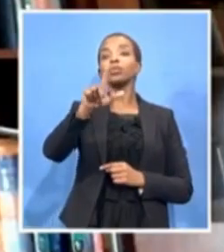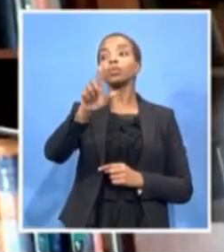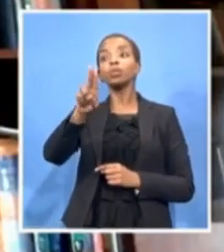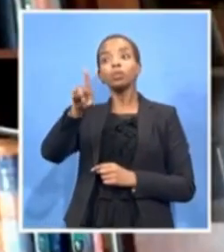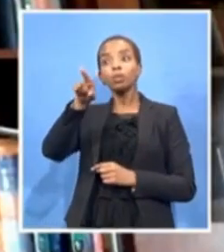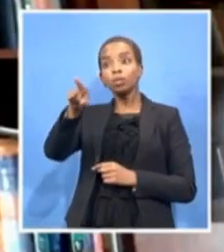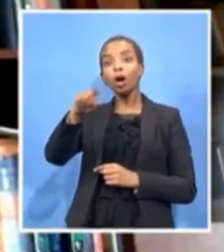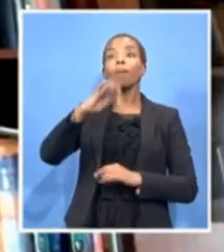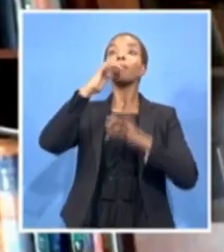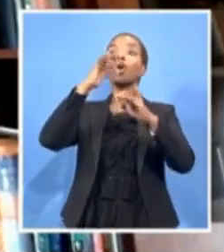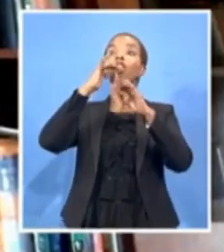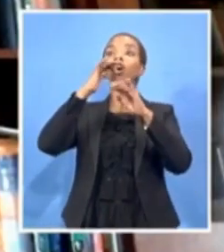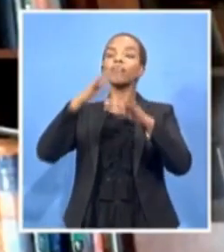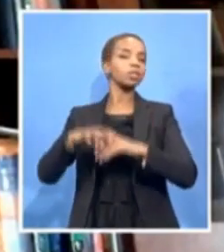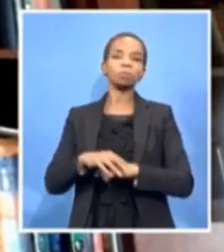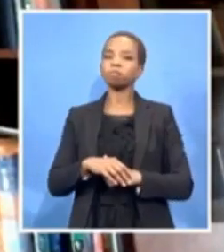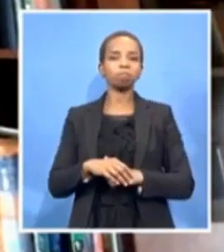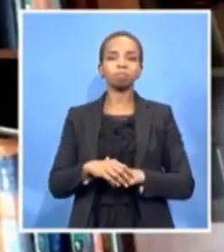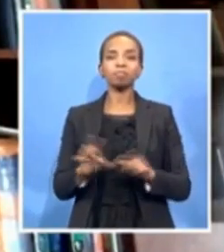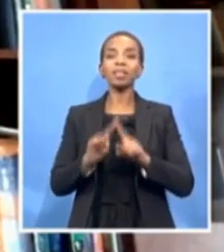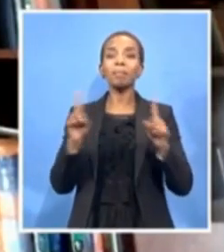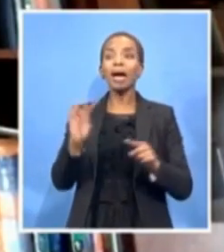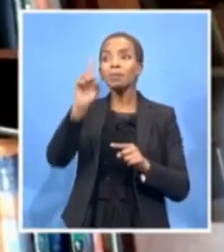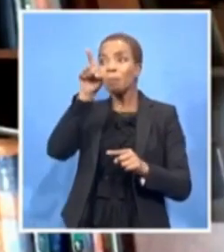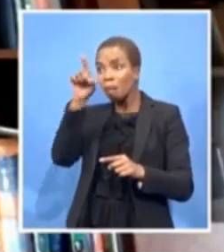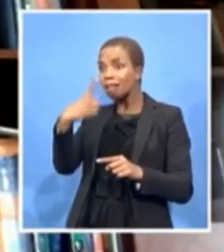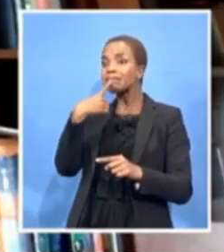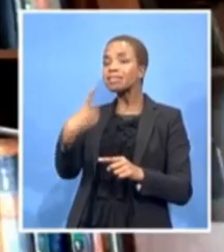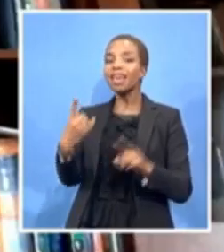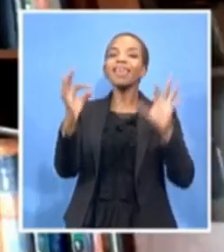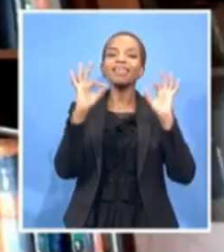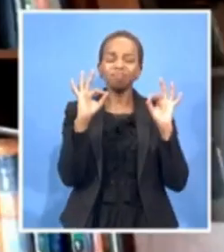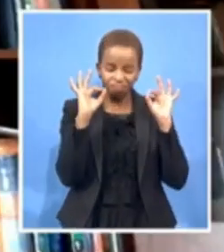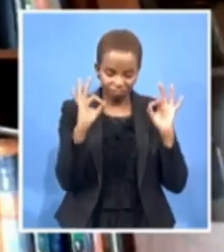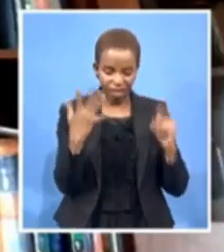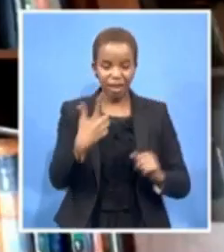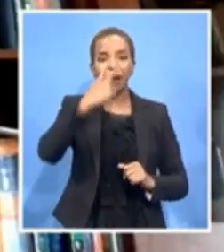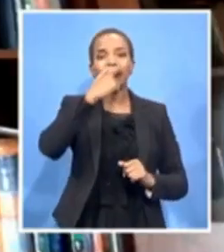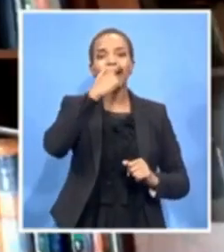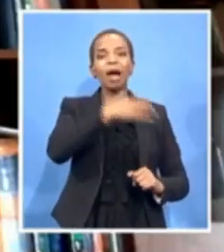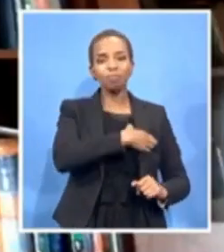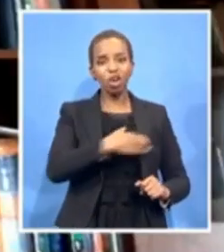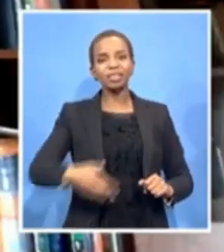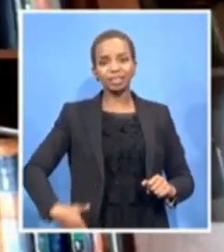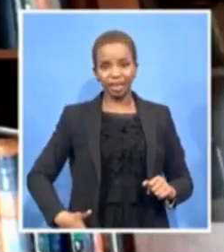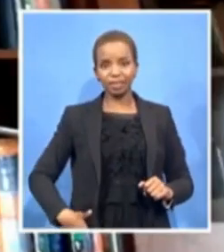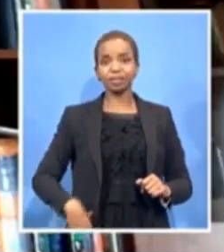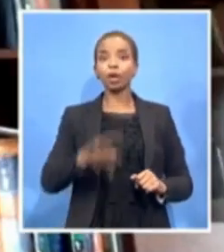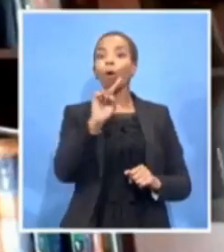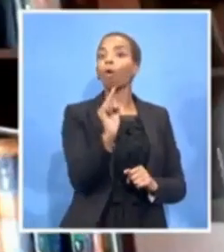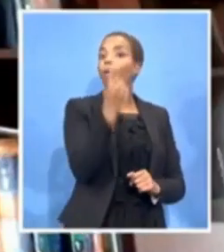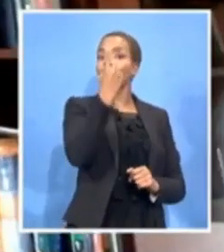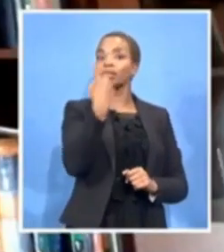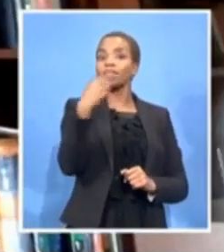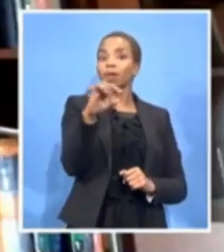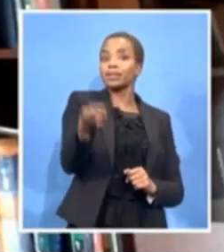the president, not only of South Africa, but the chair of the African Union. How I